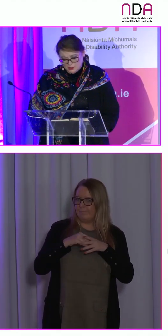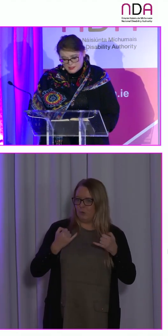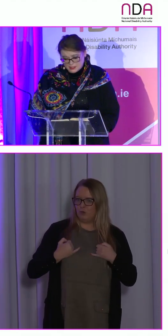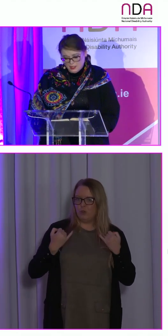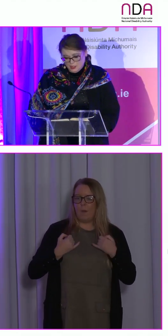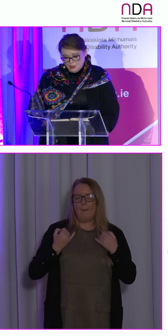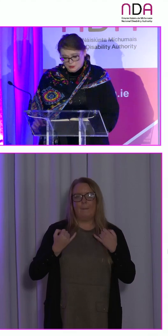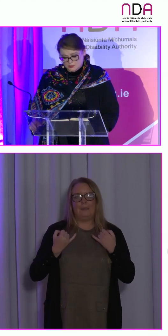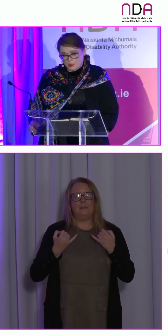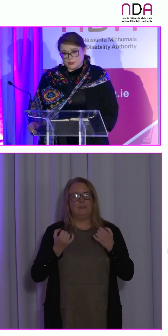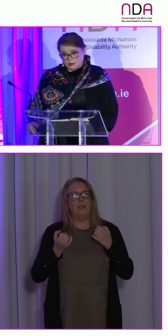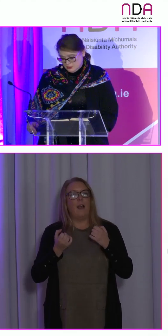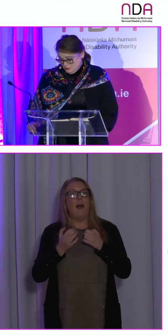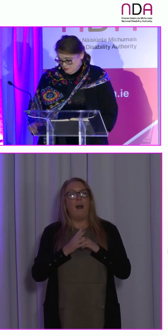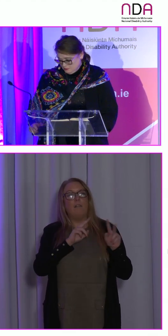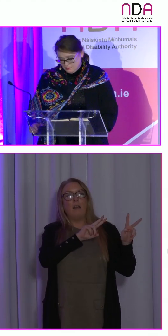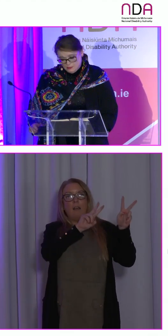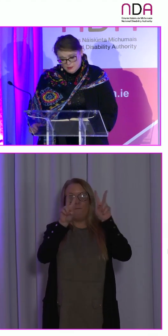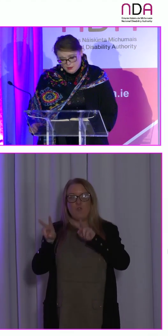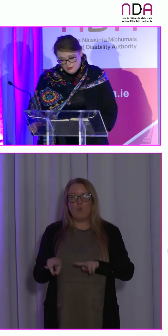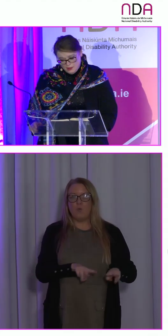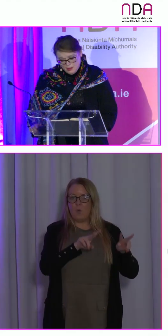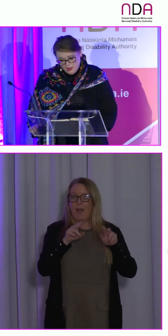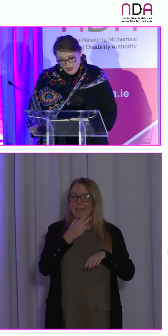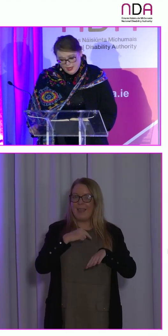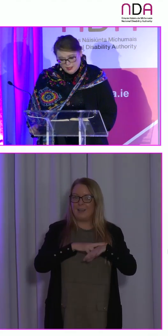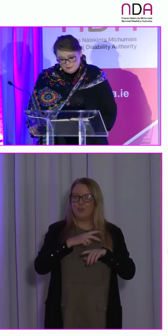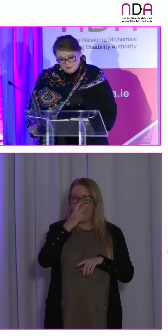national monuments, which belong to all of you.